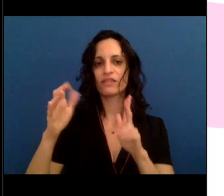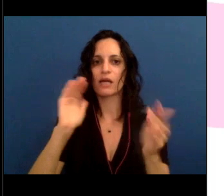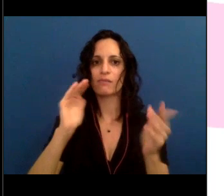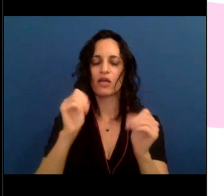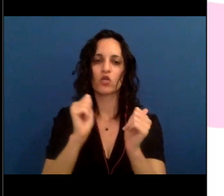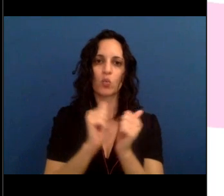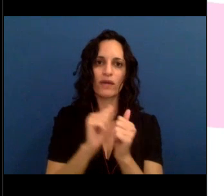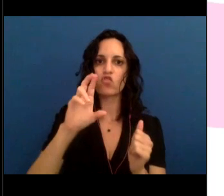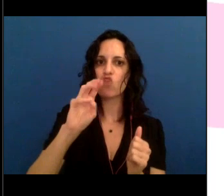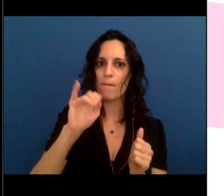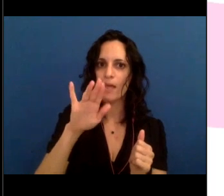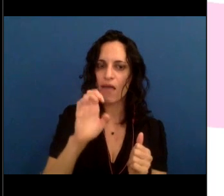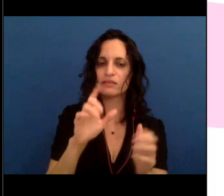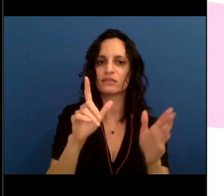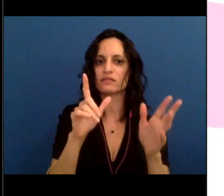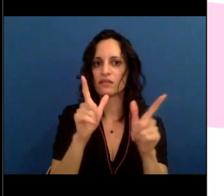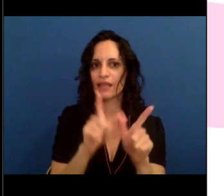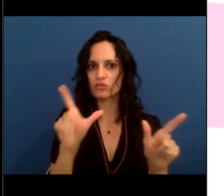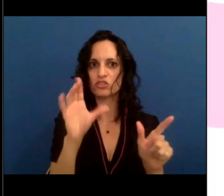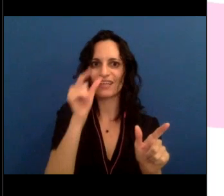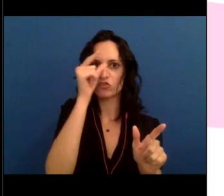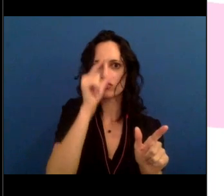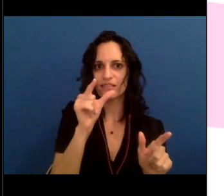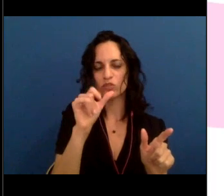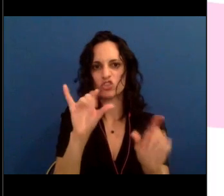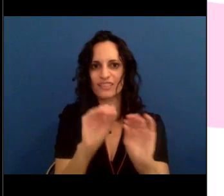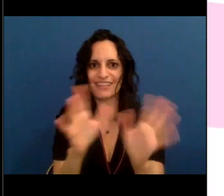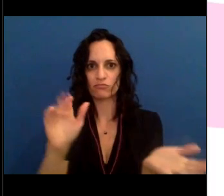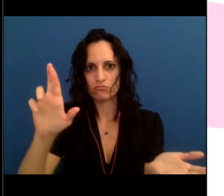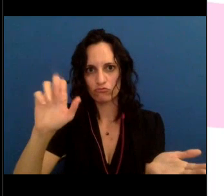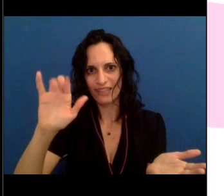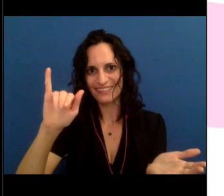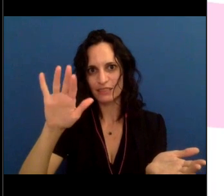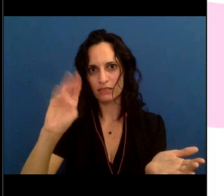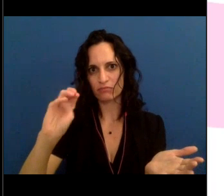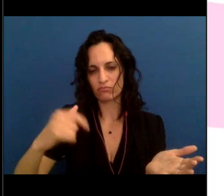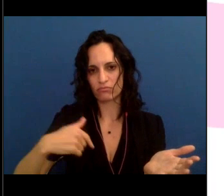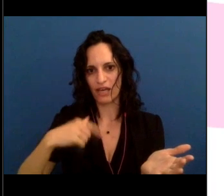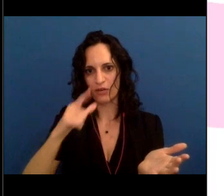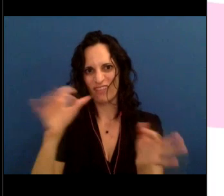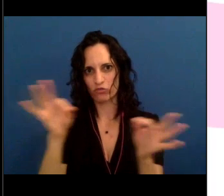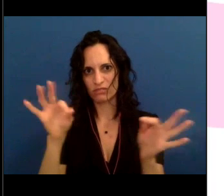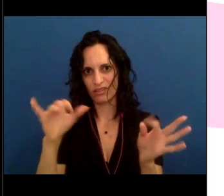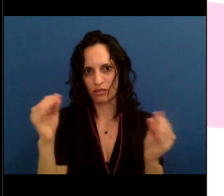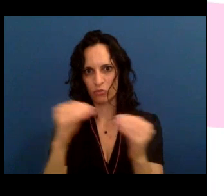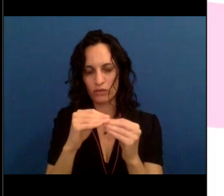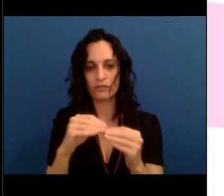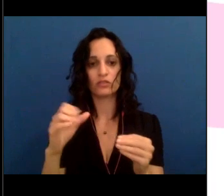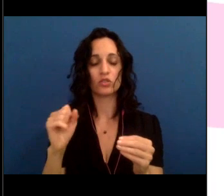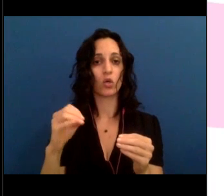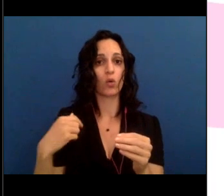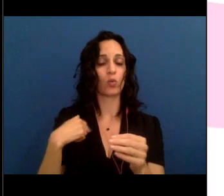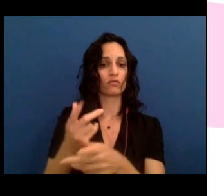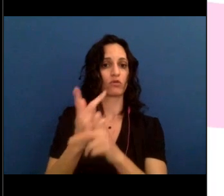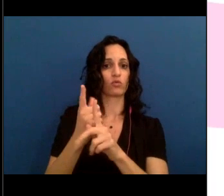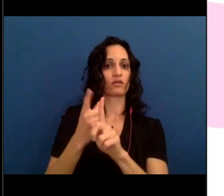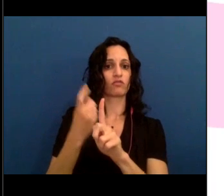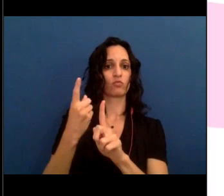which racism. I don't have to spell that out. And so we're borrowing from, one of his kind